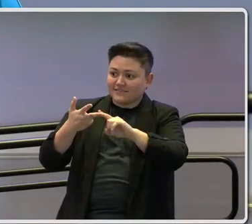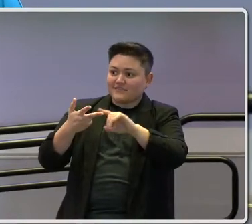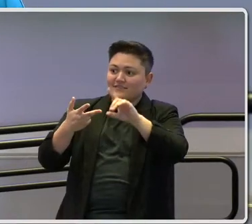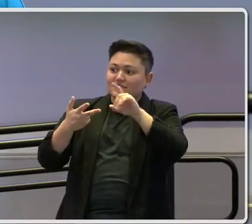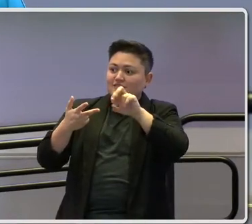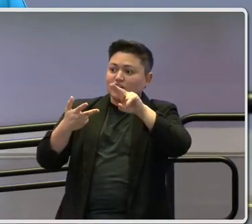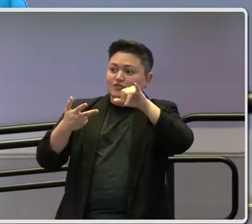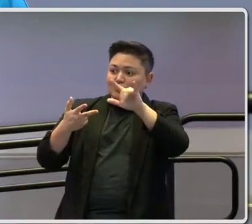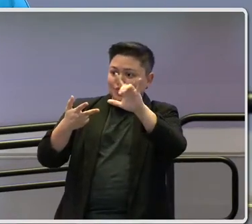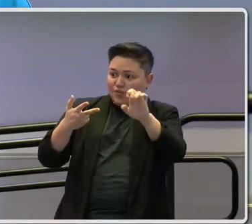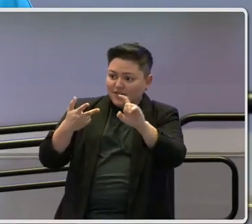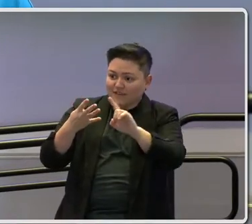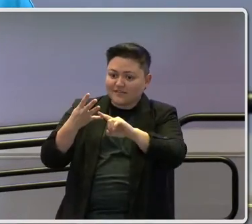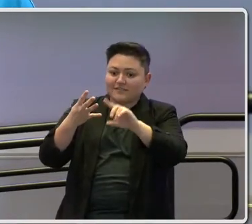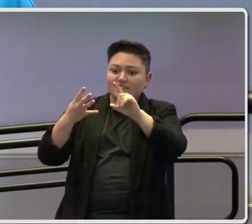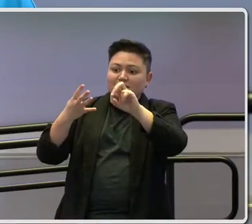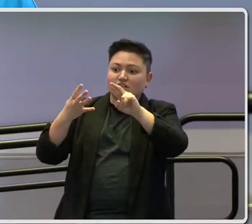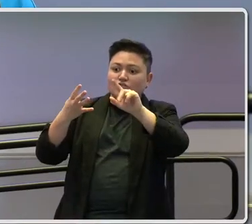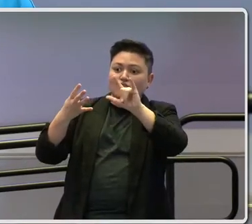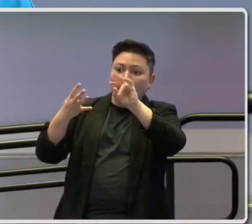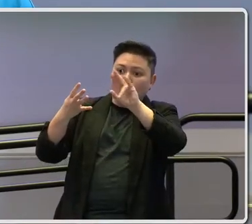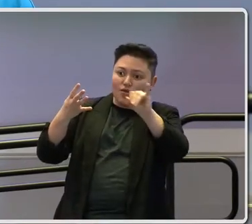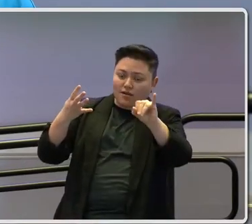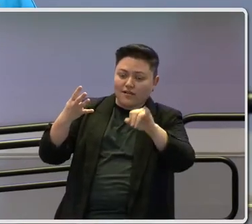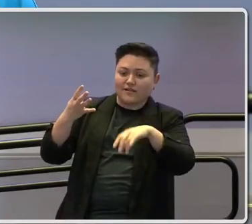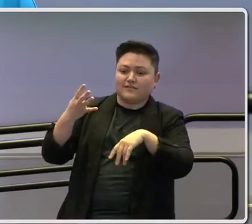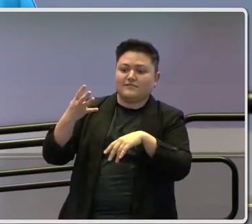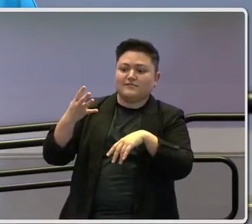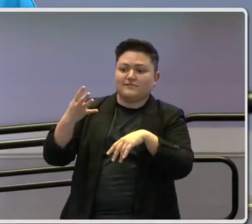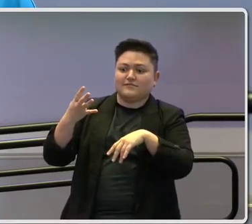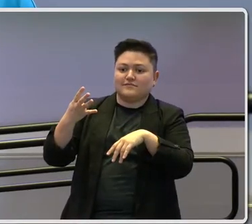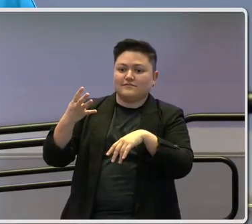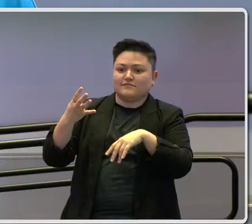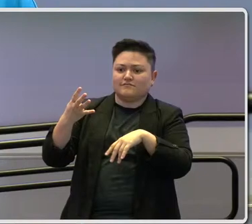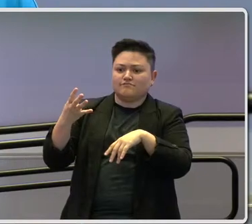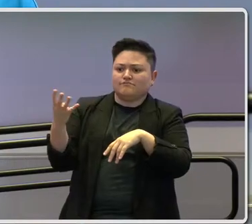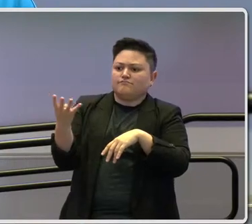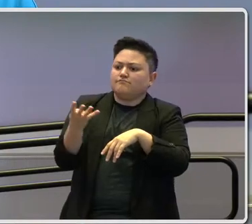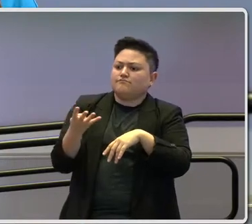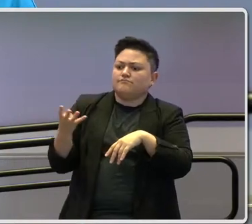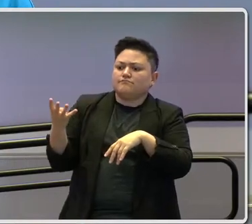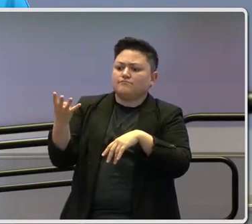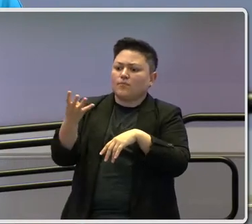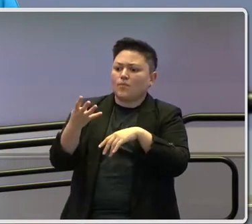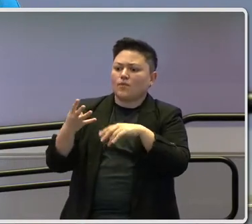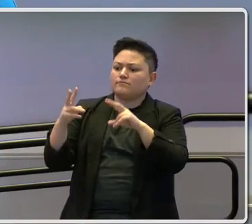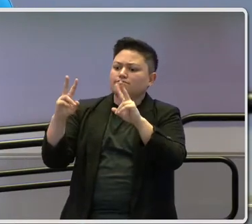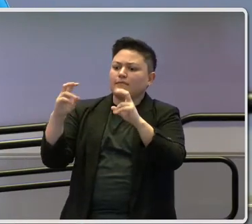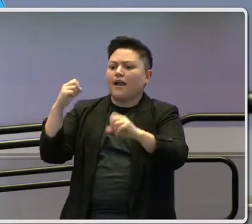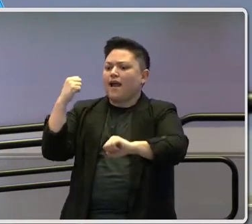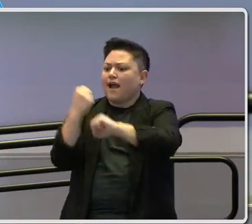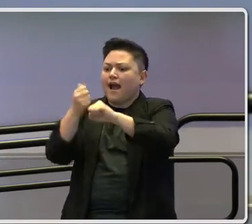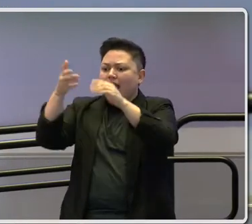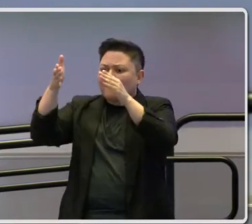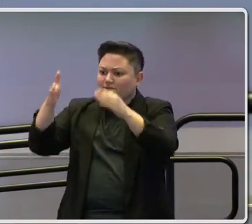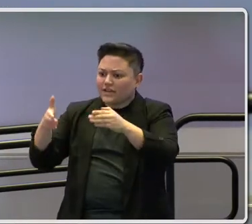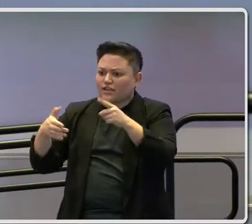Julie Marquez, Dr. Lori Walker, all of you are advocates for